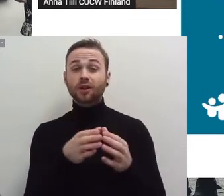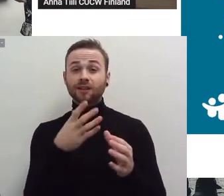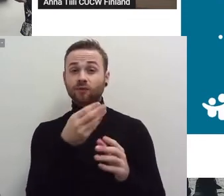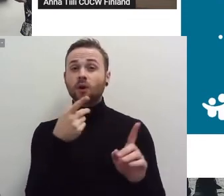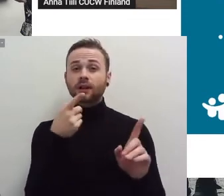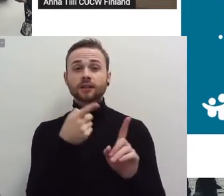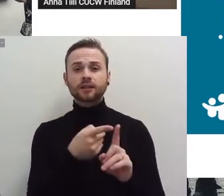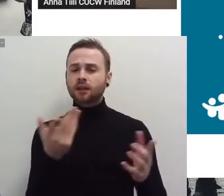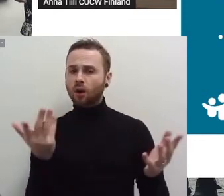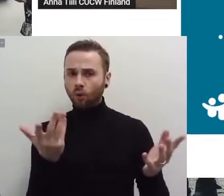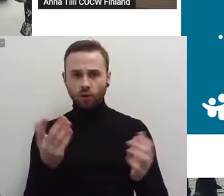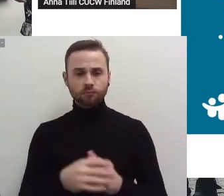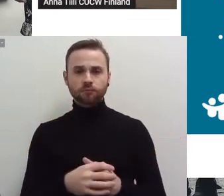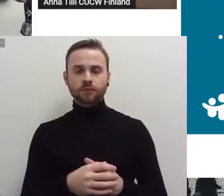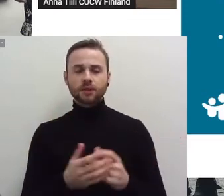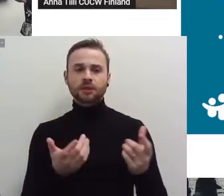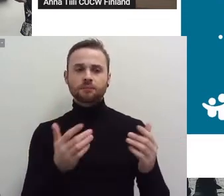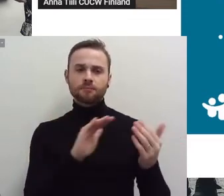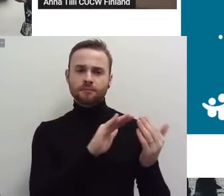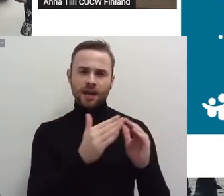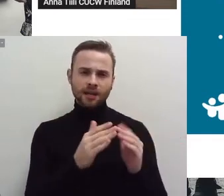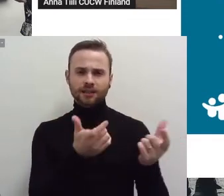child welfare NGOs.